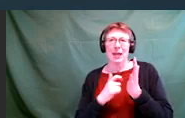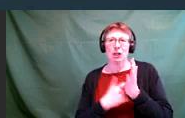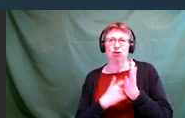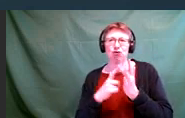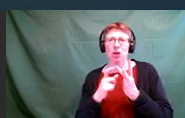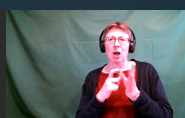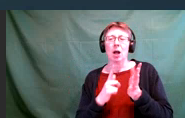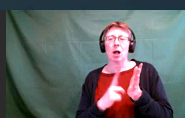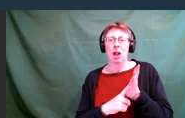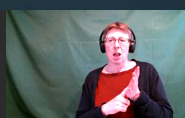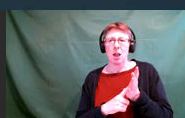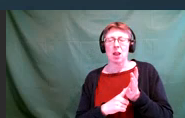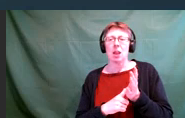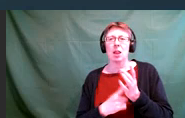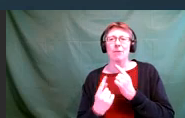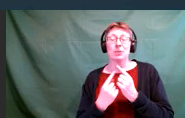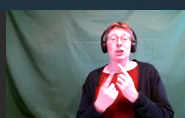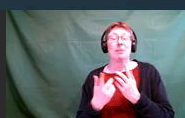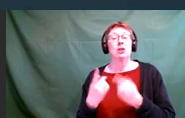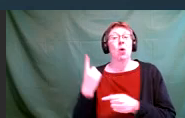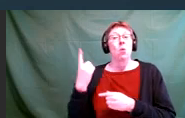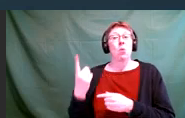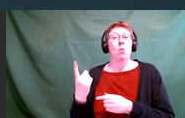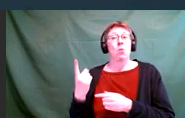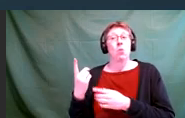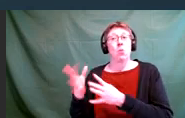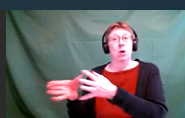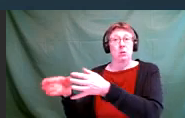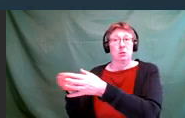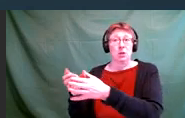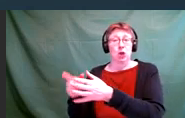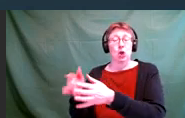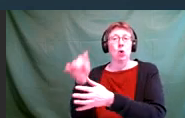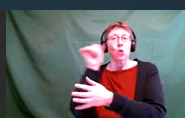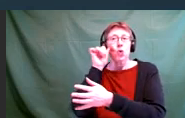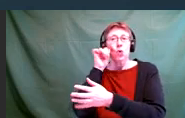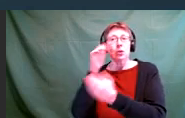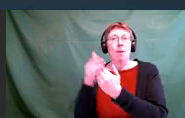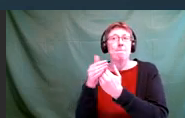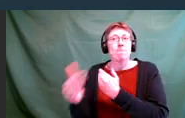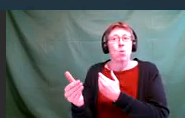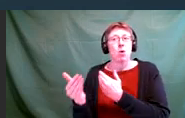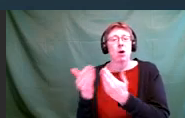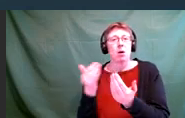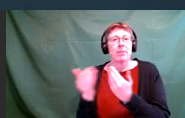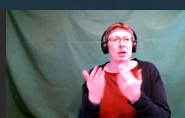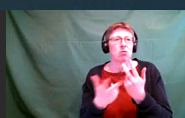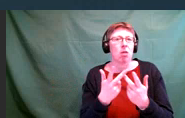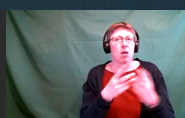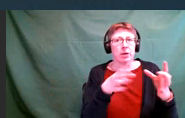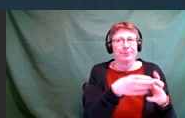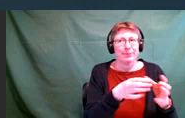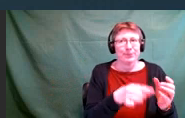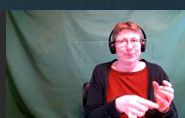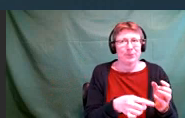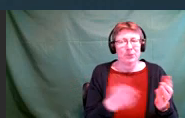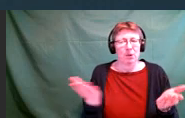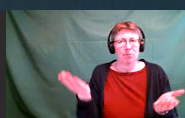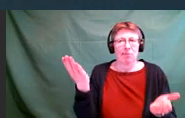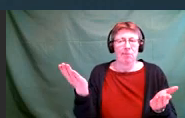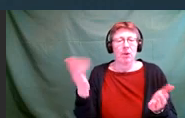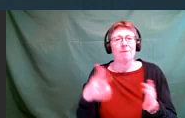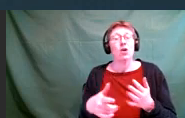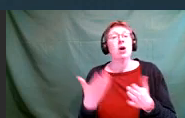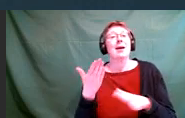where one party knows more than the other party about a certain thing. And for